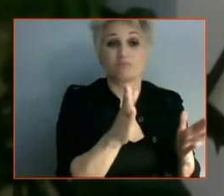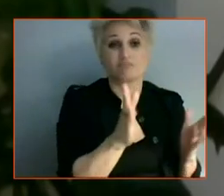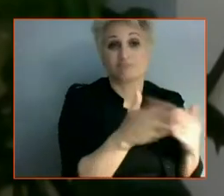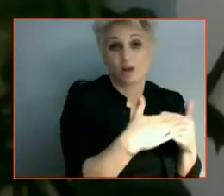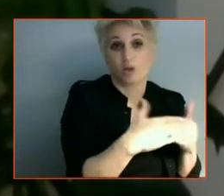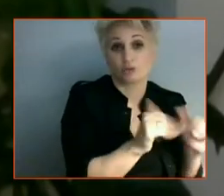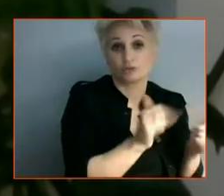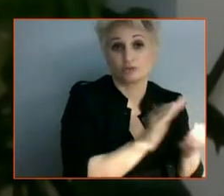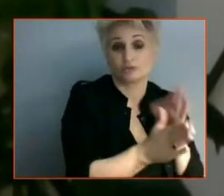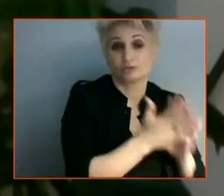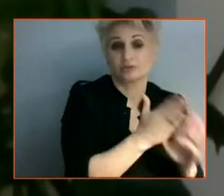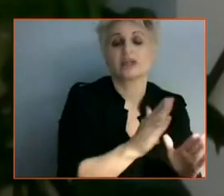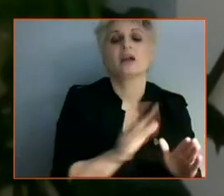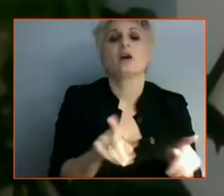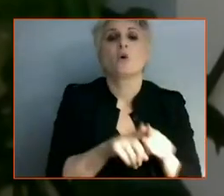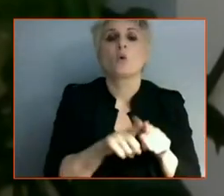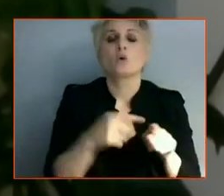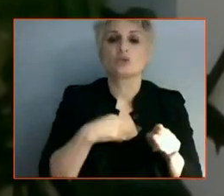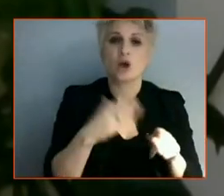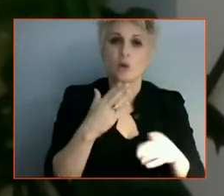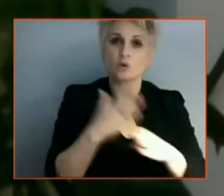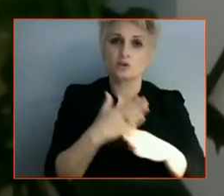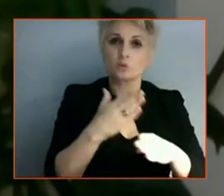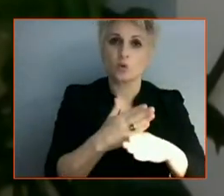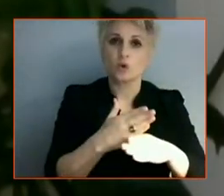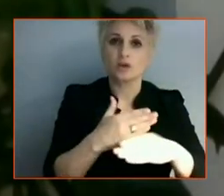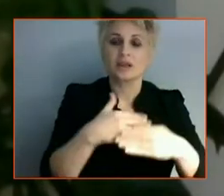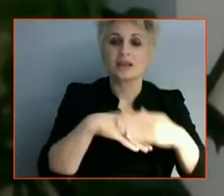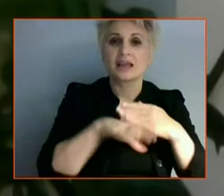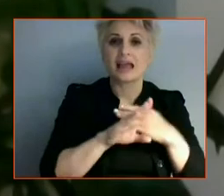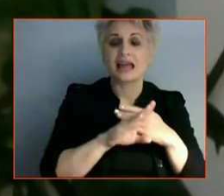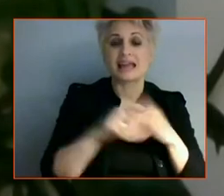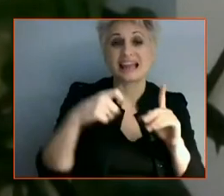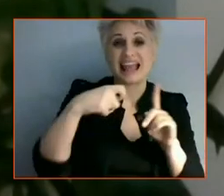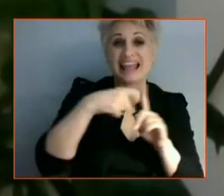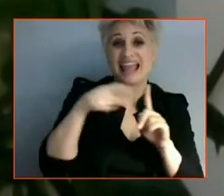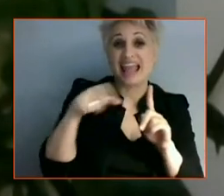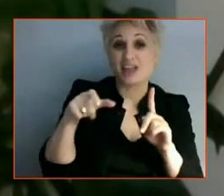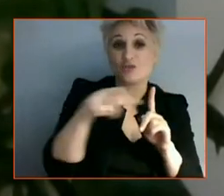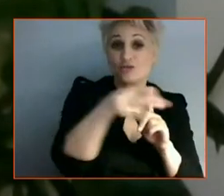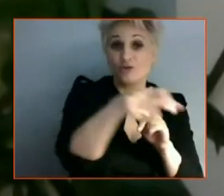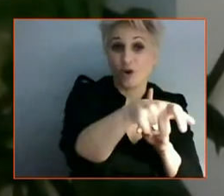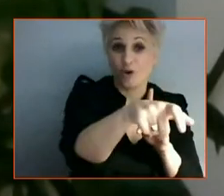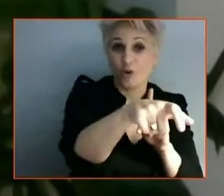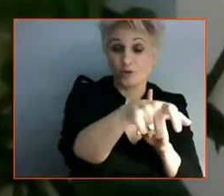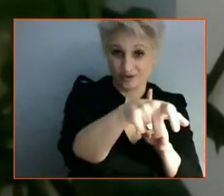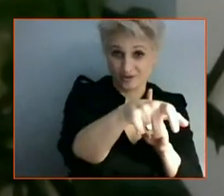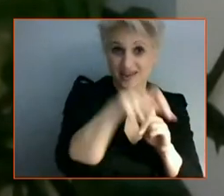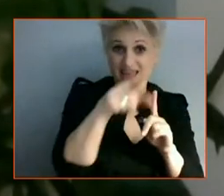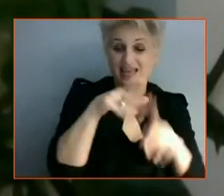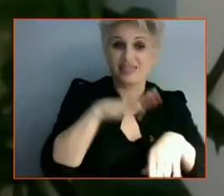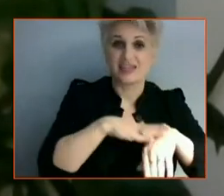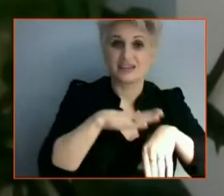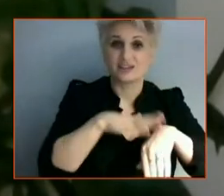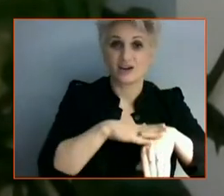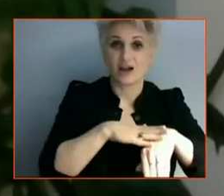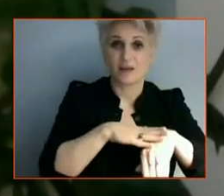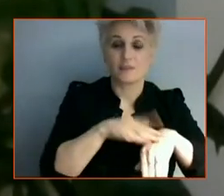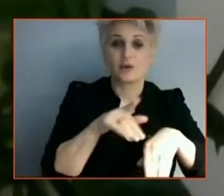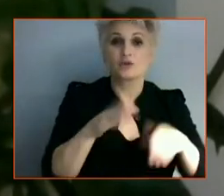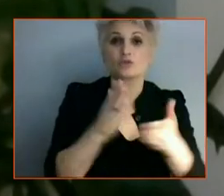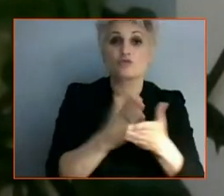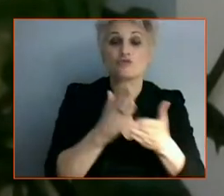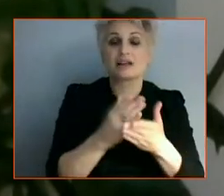So I was also working in Neck of the Woods on Karangahape Road and 95 BFM, so also hold the broadcasting portfolio and have